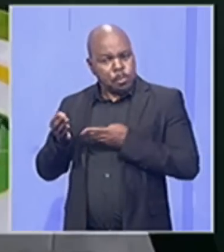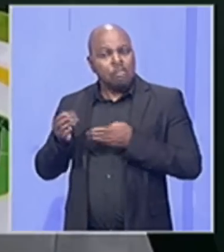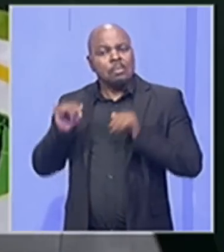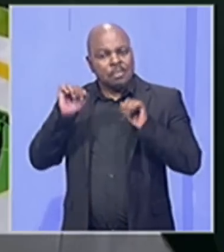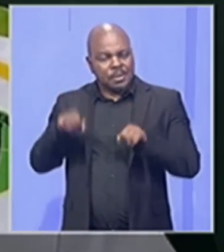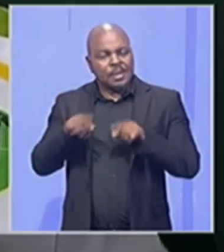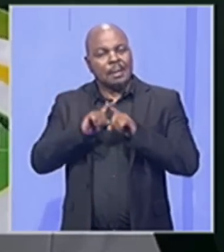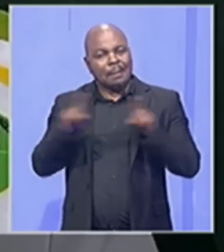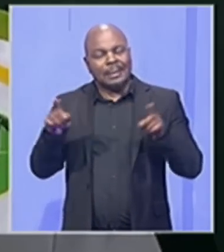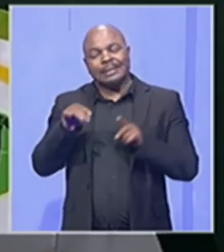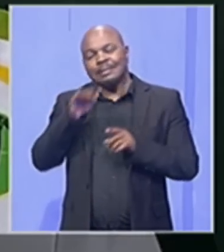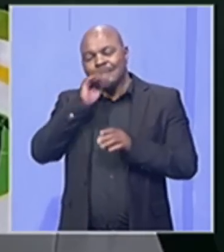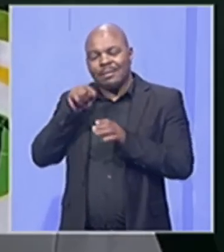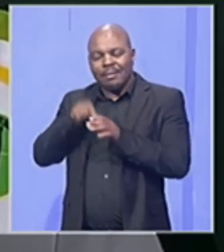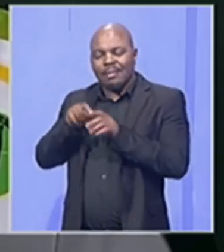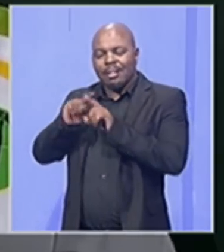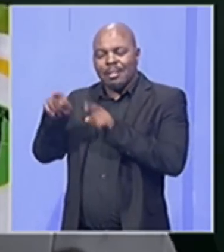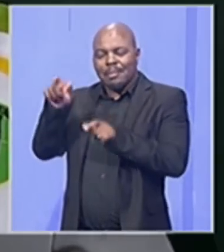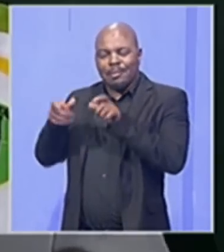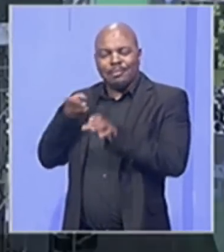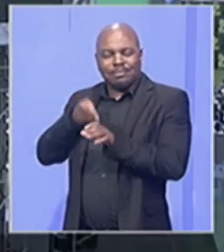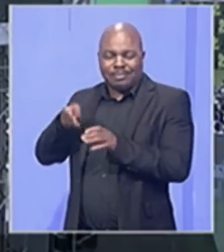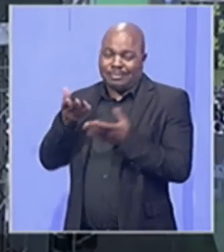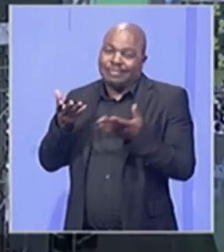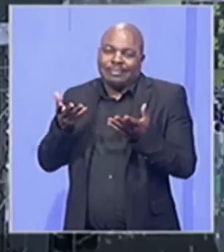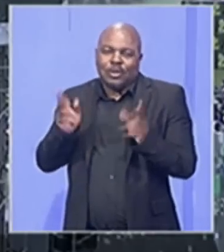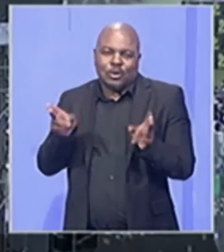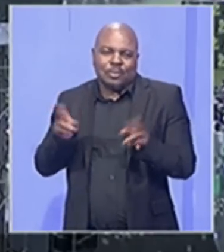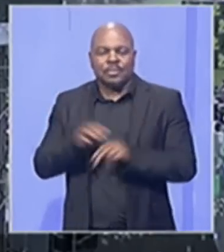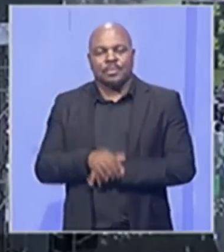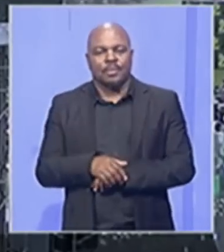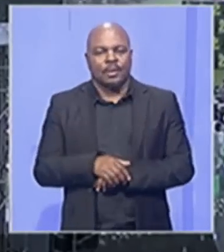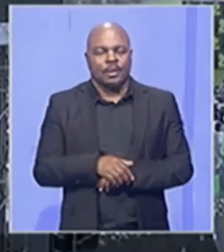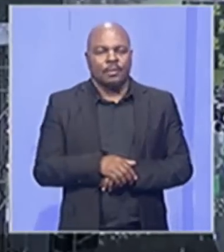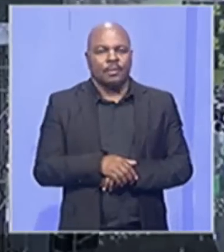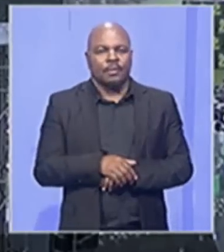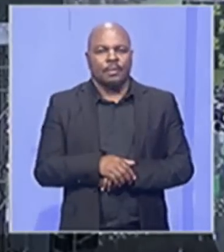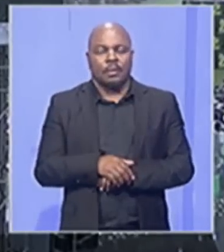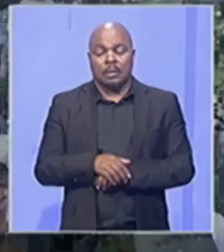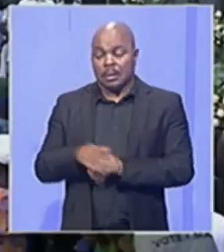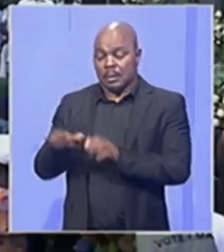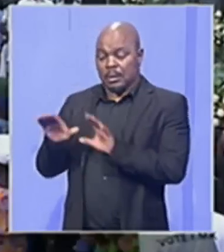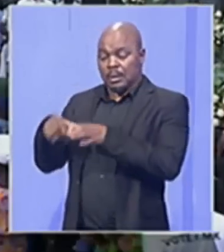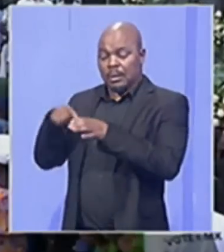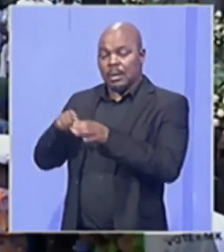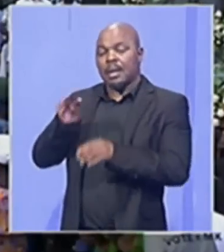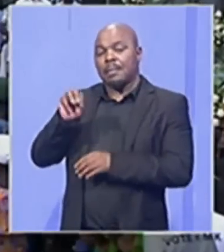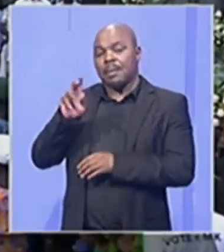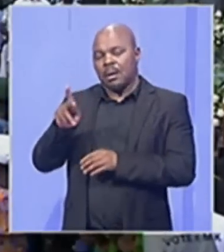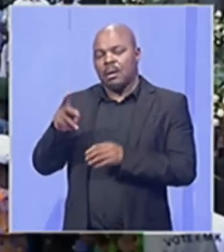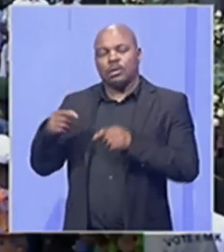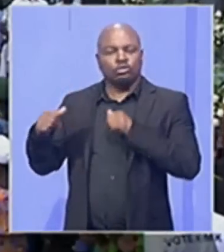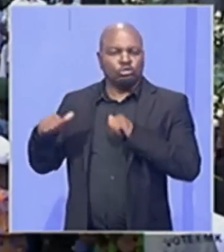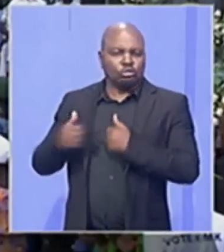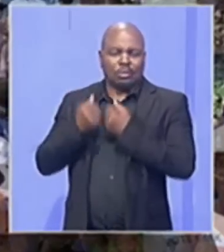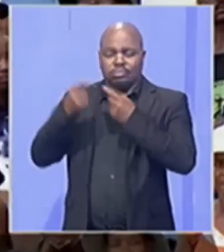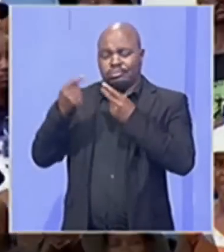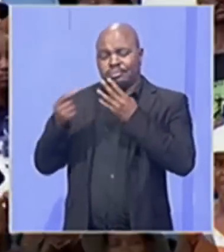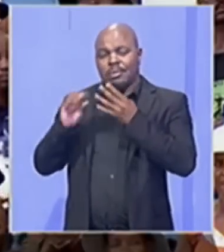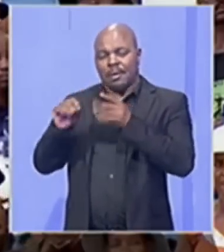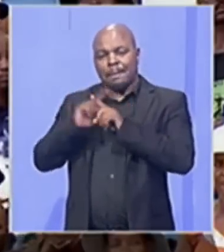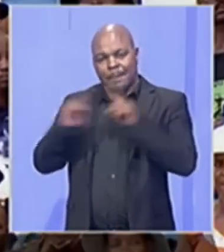have a variety of characters and so on. Ho sanatse diphephetso tseo mokga o tobaneng le tsona, mokga o thabetse ditulo